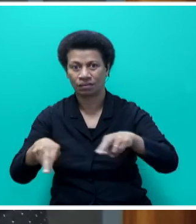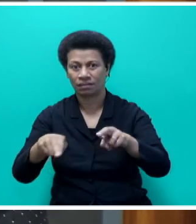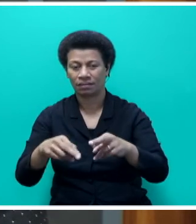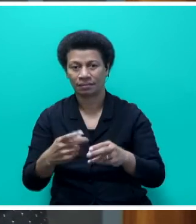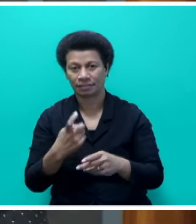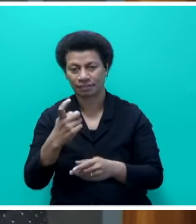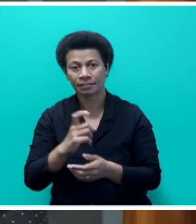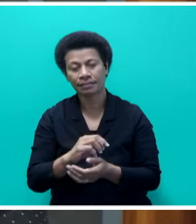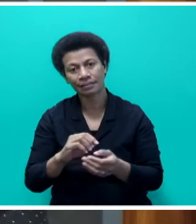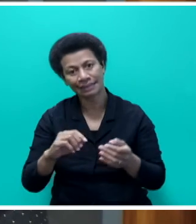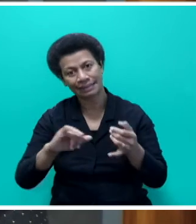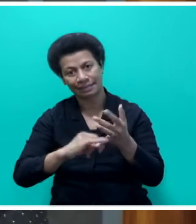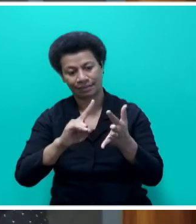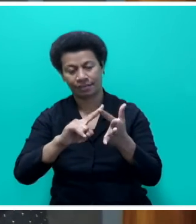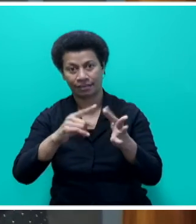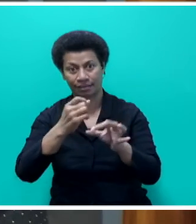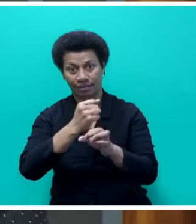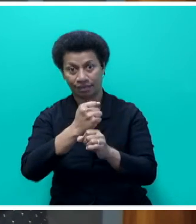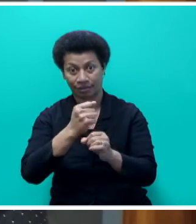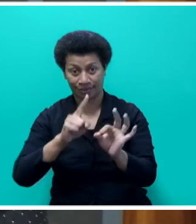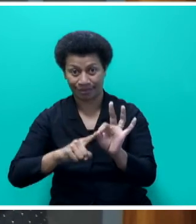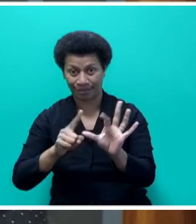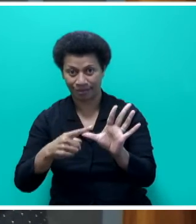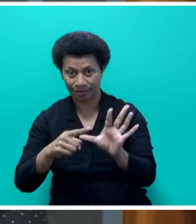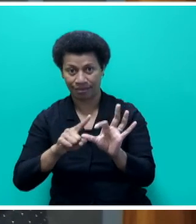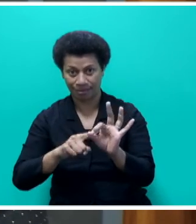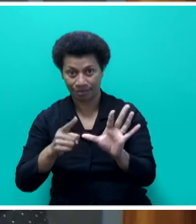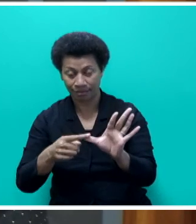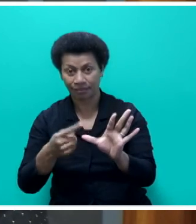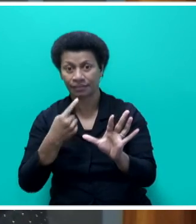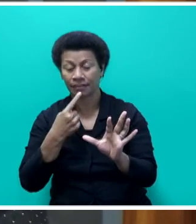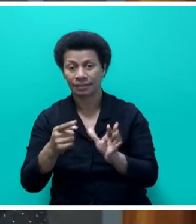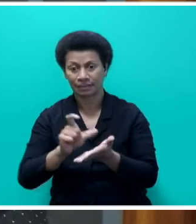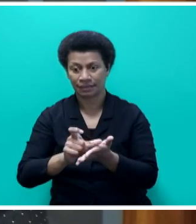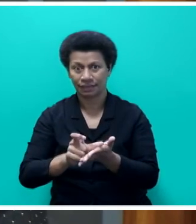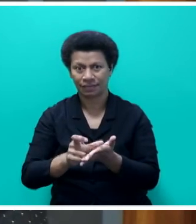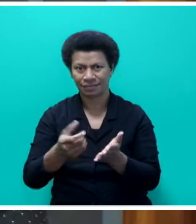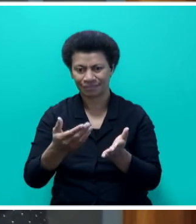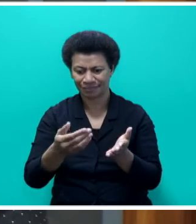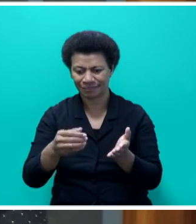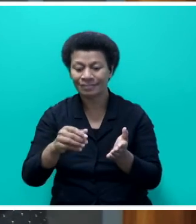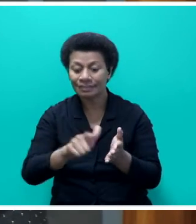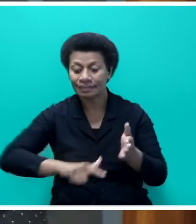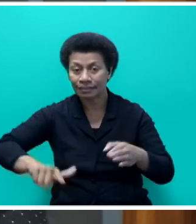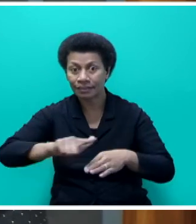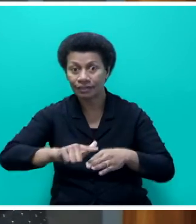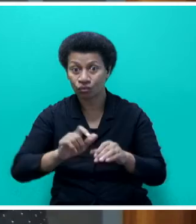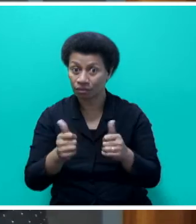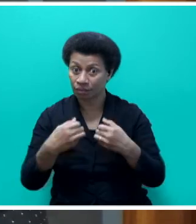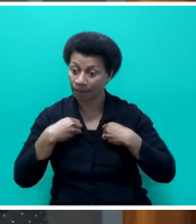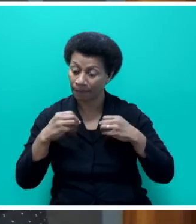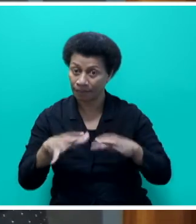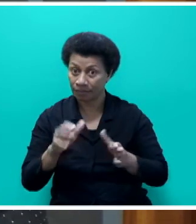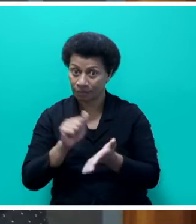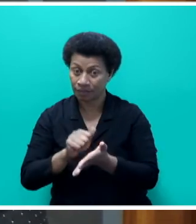scheme plan for creation of new commercial and civic lots, and once completed, we will look at the engineering and civil works to commence